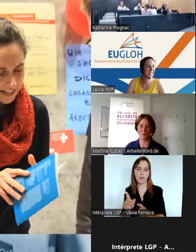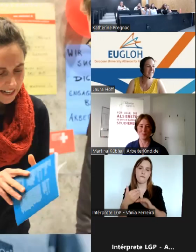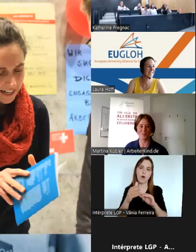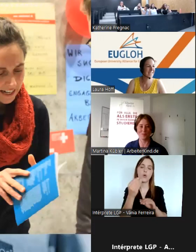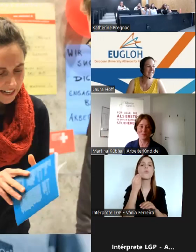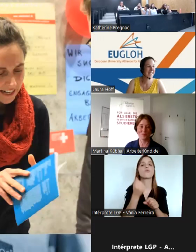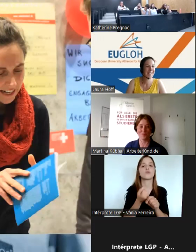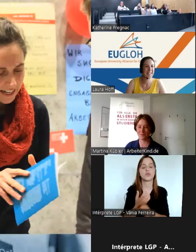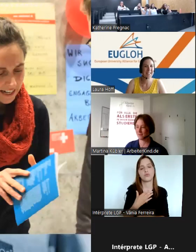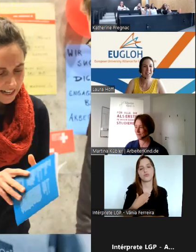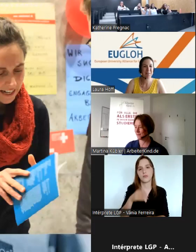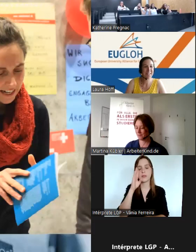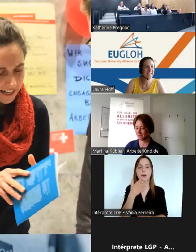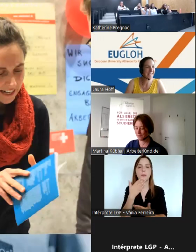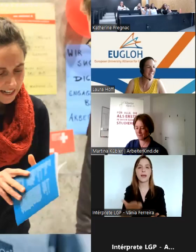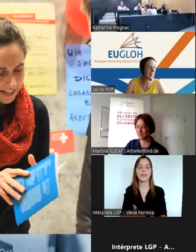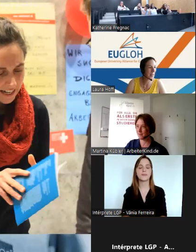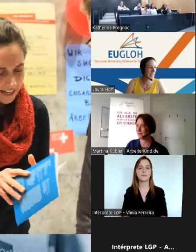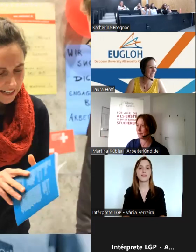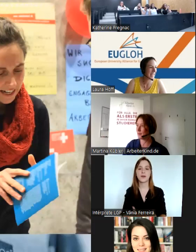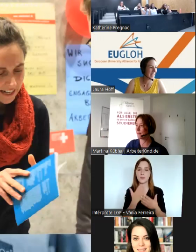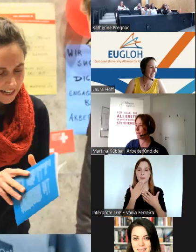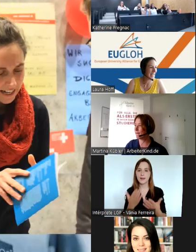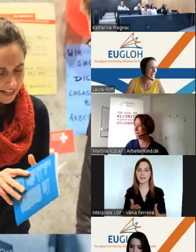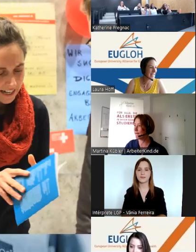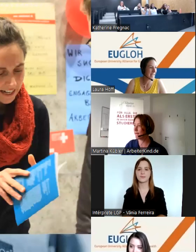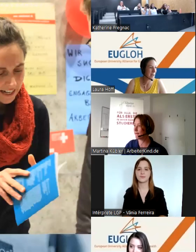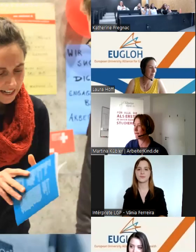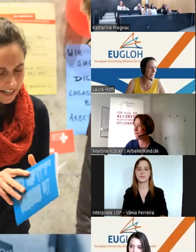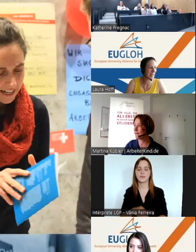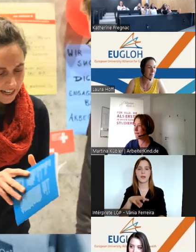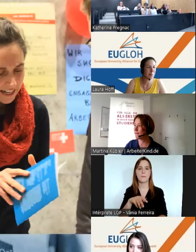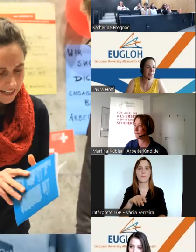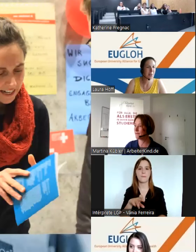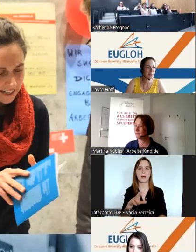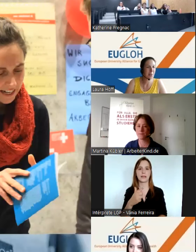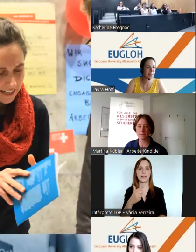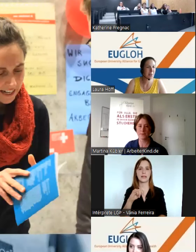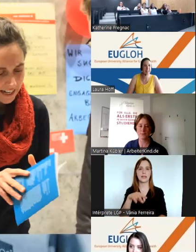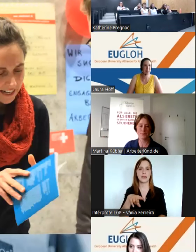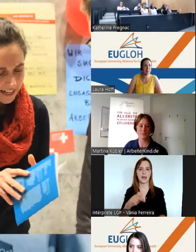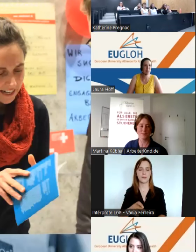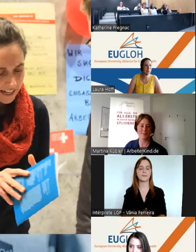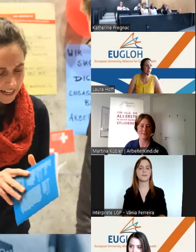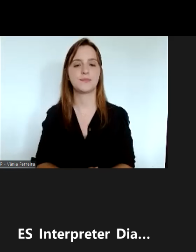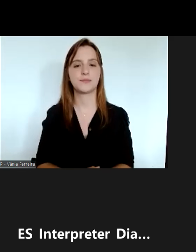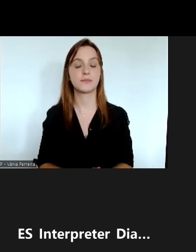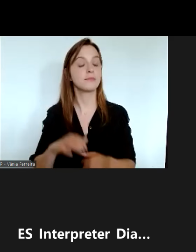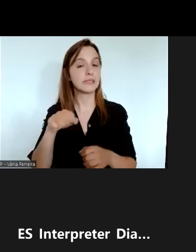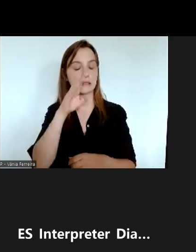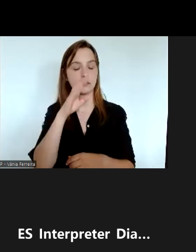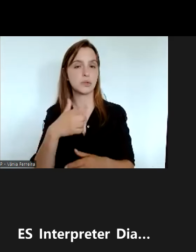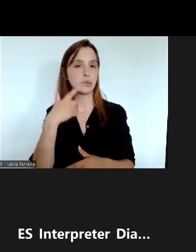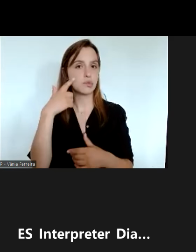Thank you. Thank you, Martina. And yeah, if you have any questions or want to